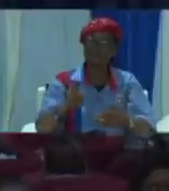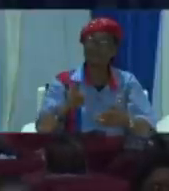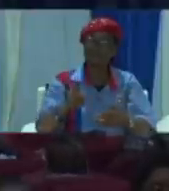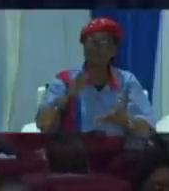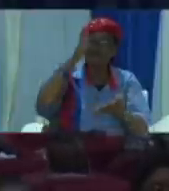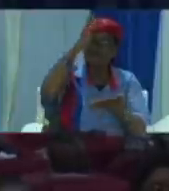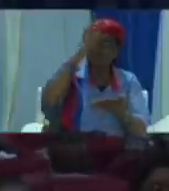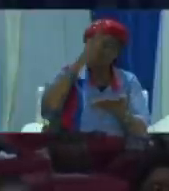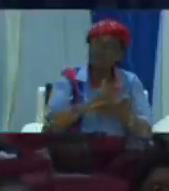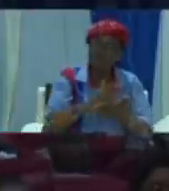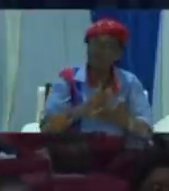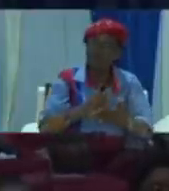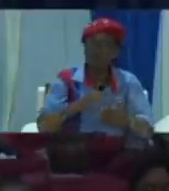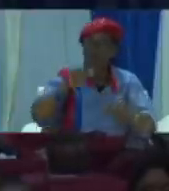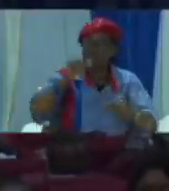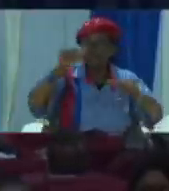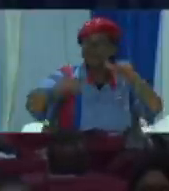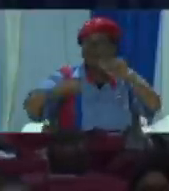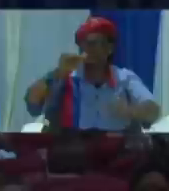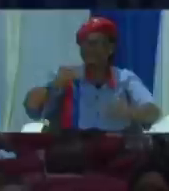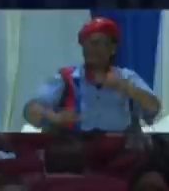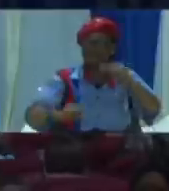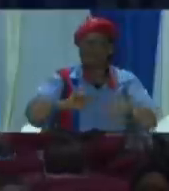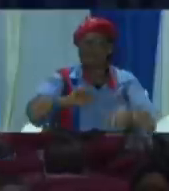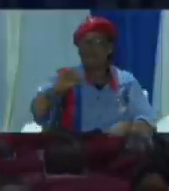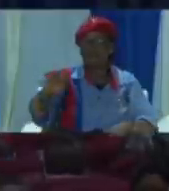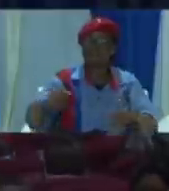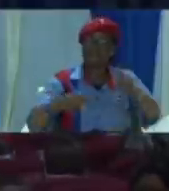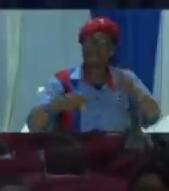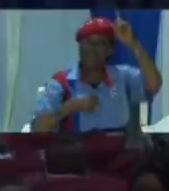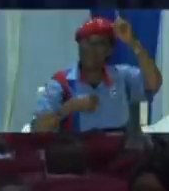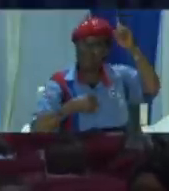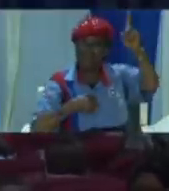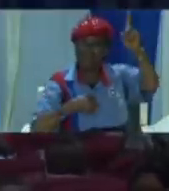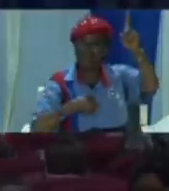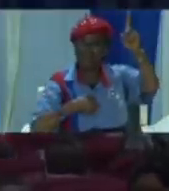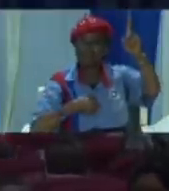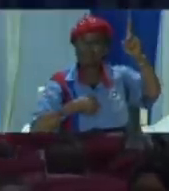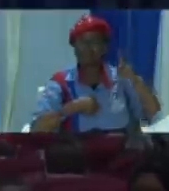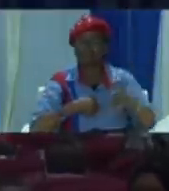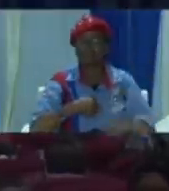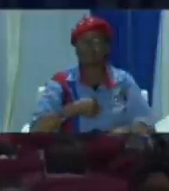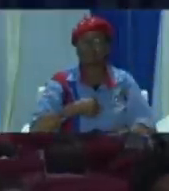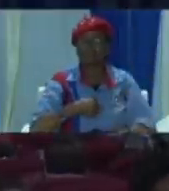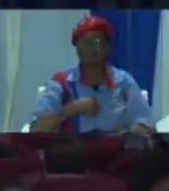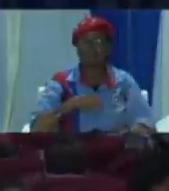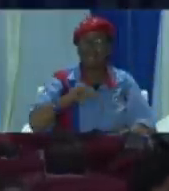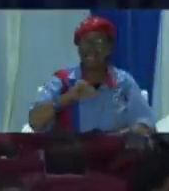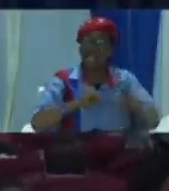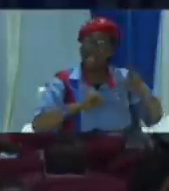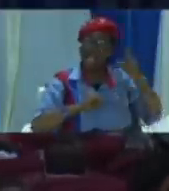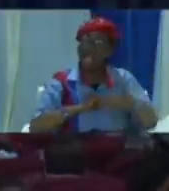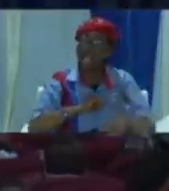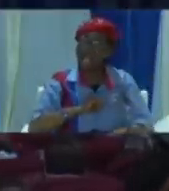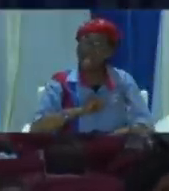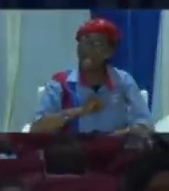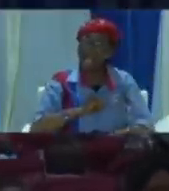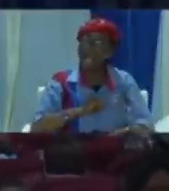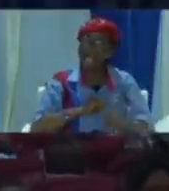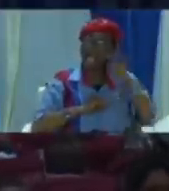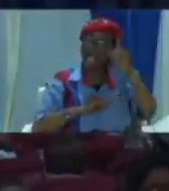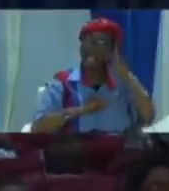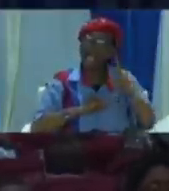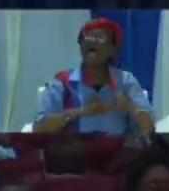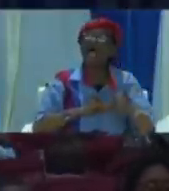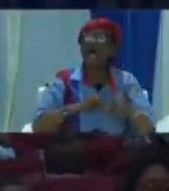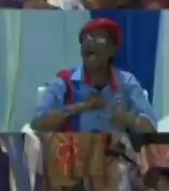Stop doubting me. Deku ati mo se meji si mi. I still do the